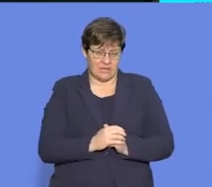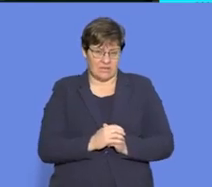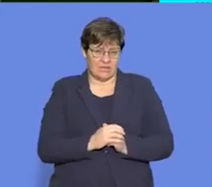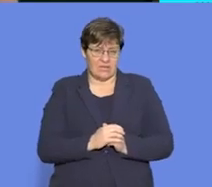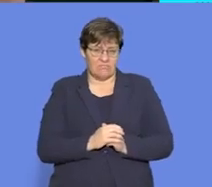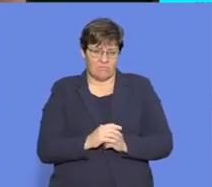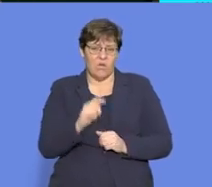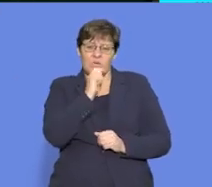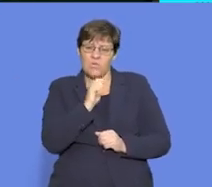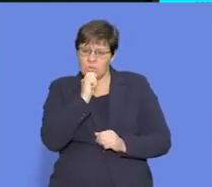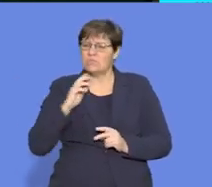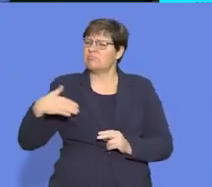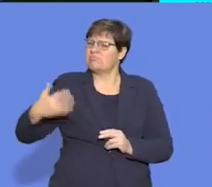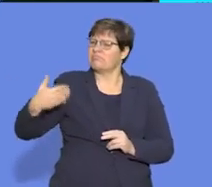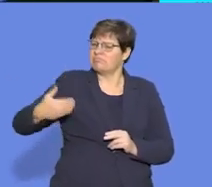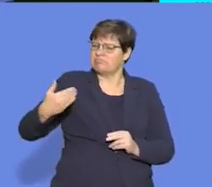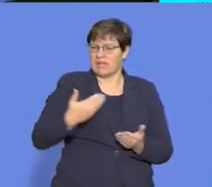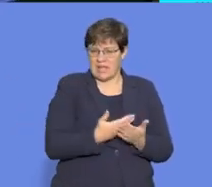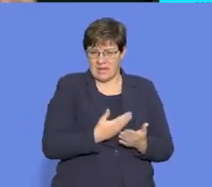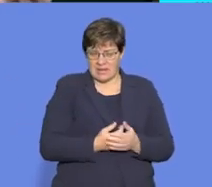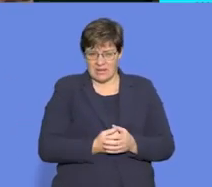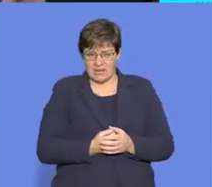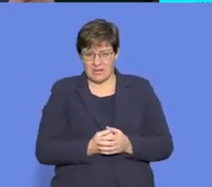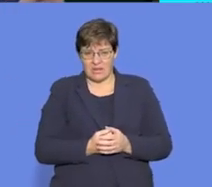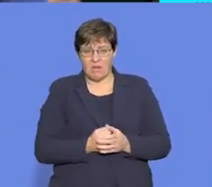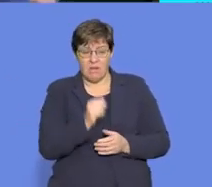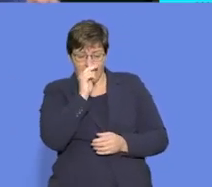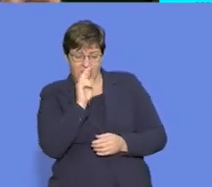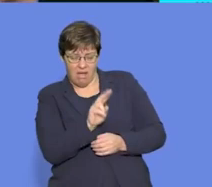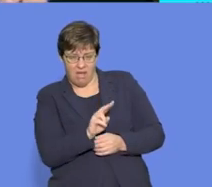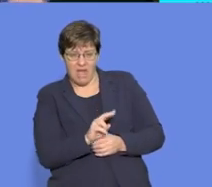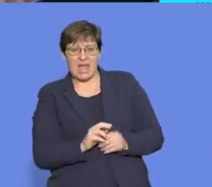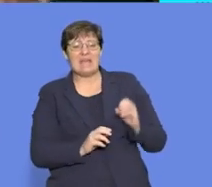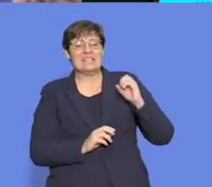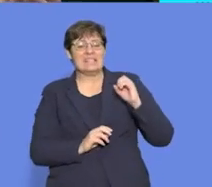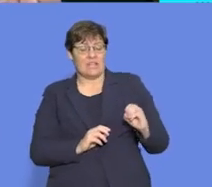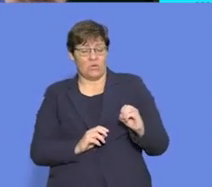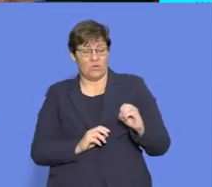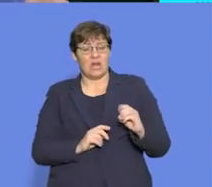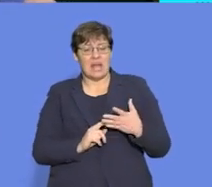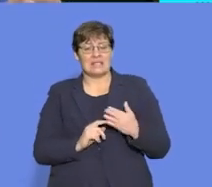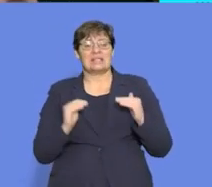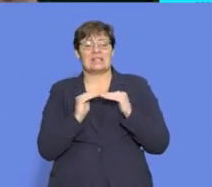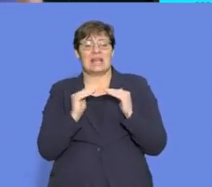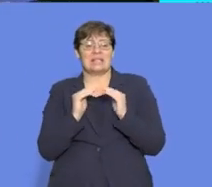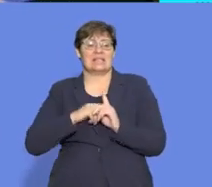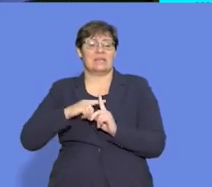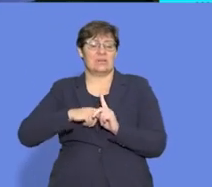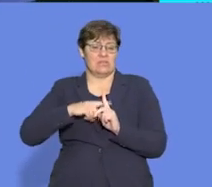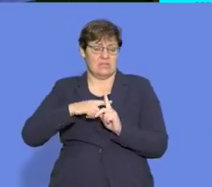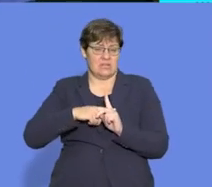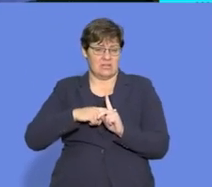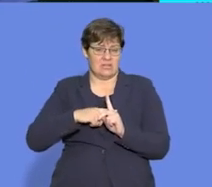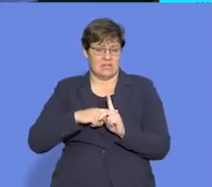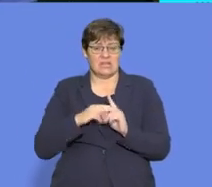unit, and we can use this all the time. We recognize absolute zero is a standard